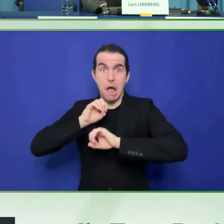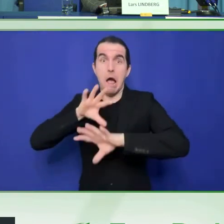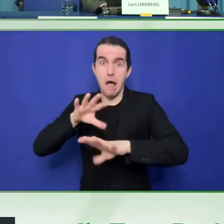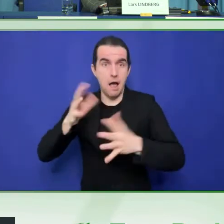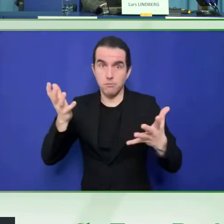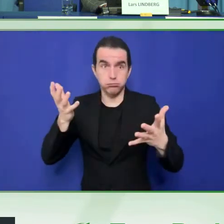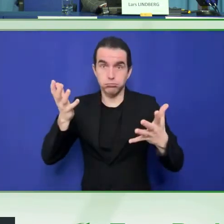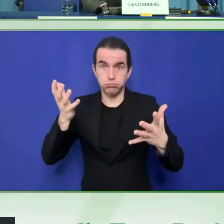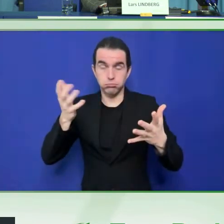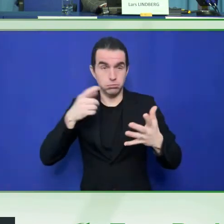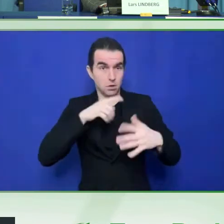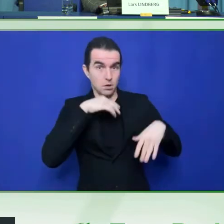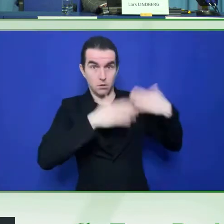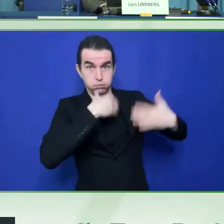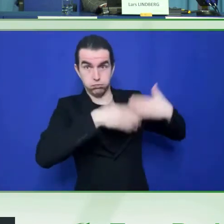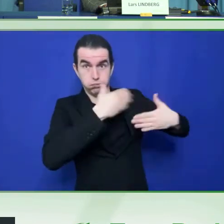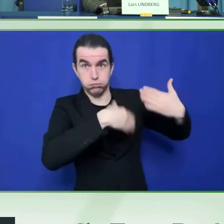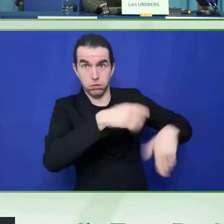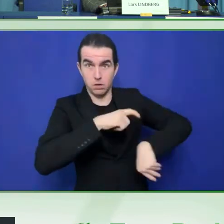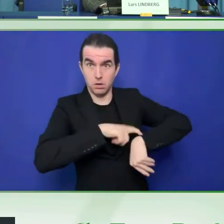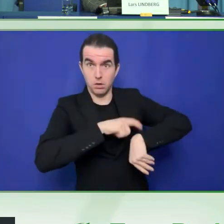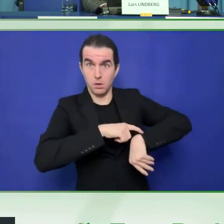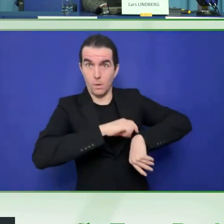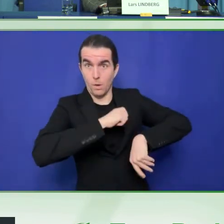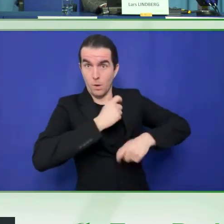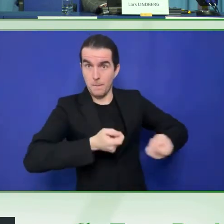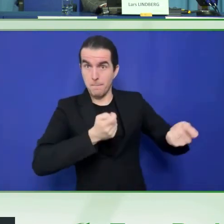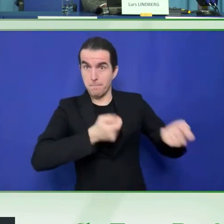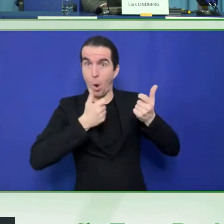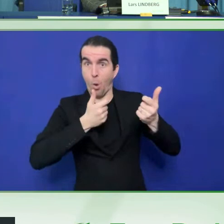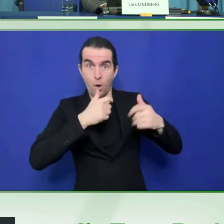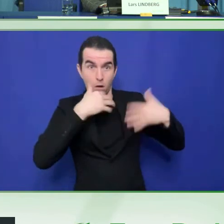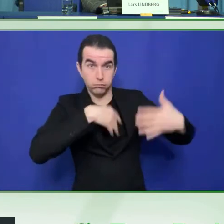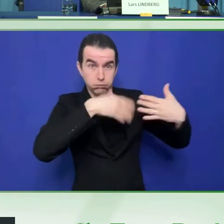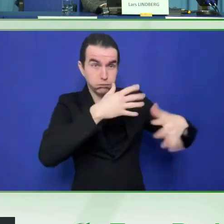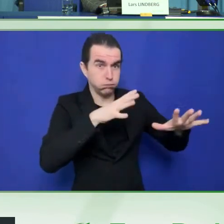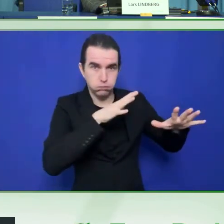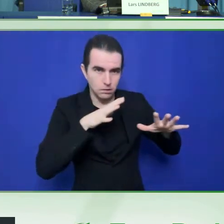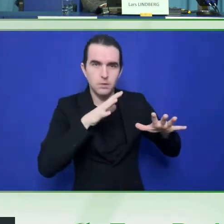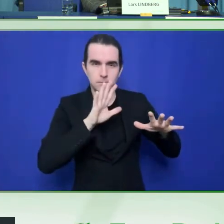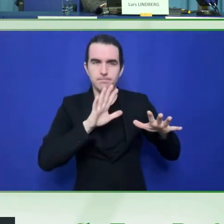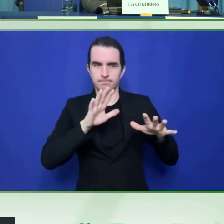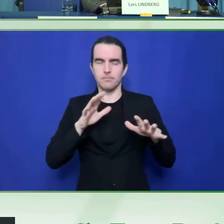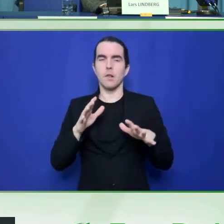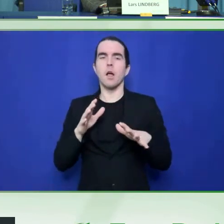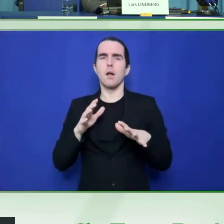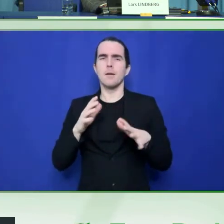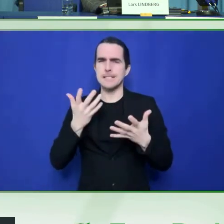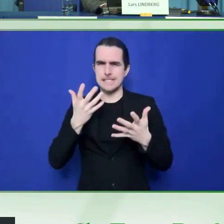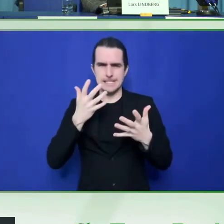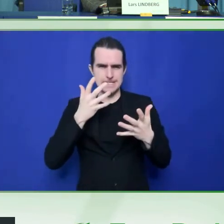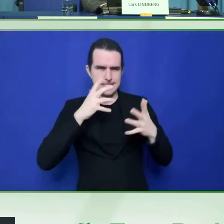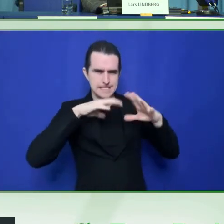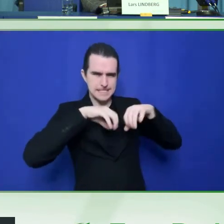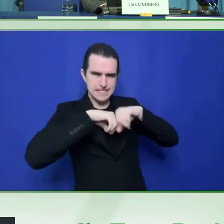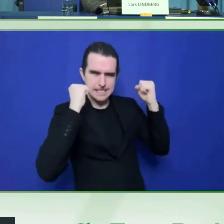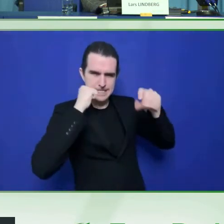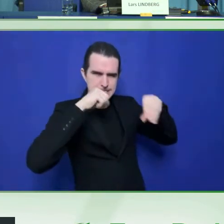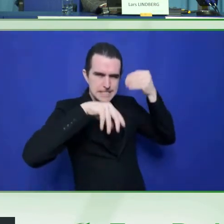work on. And this conference is a wonderful example how to spread out and